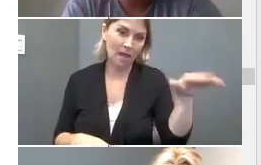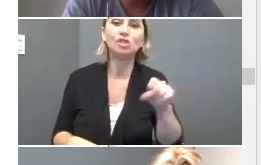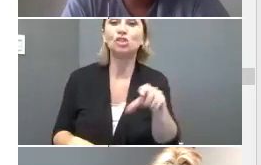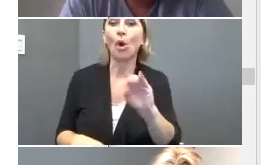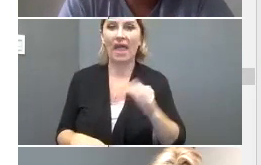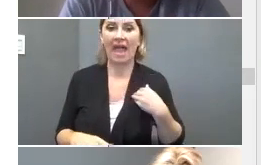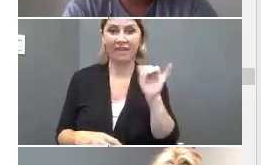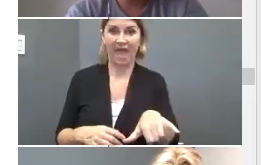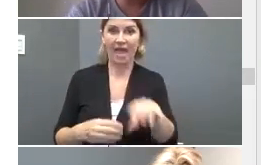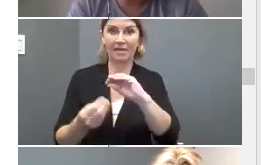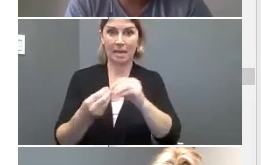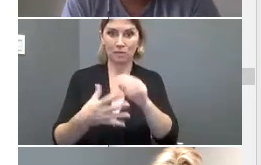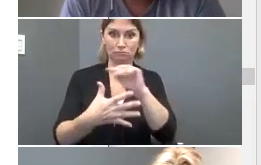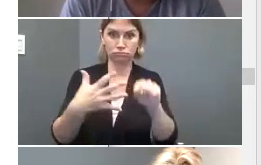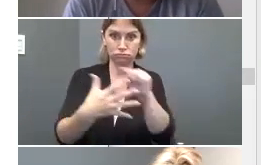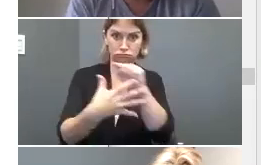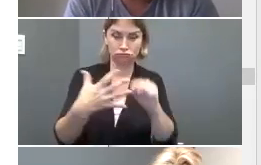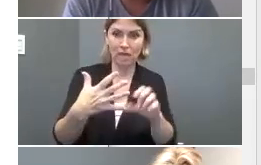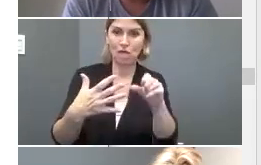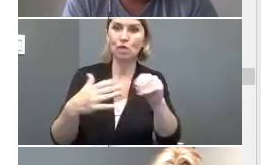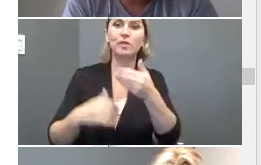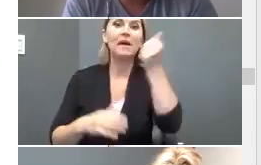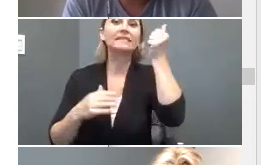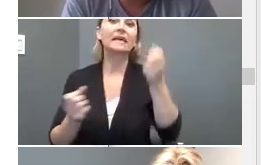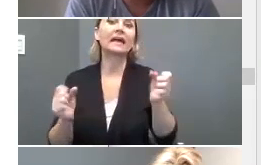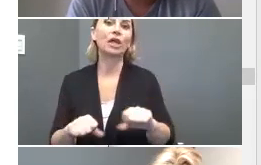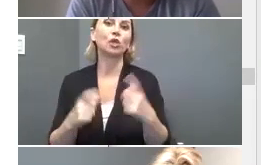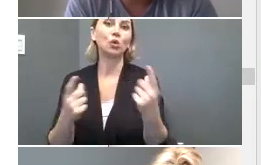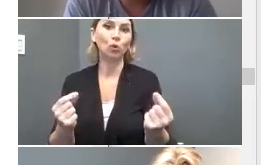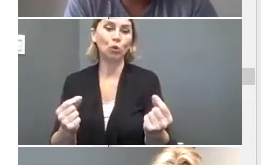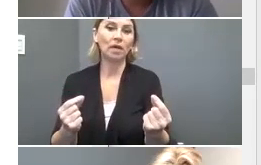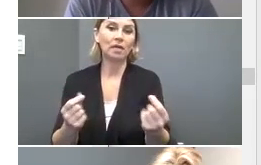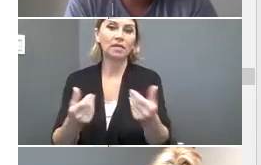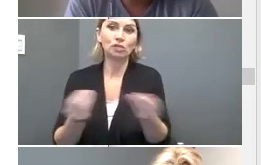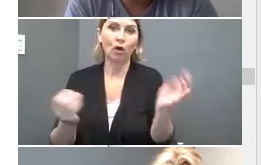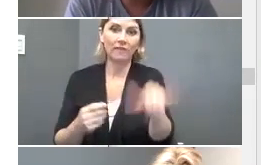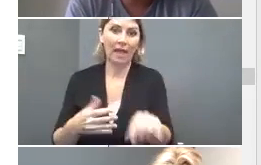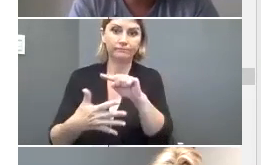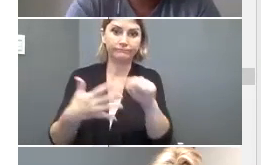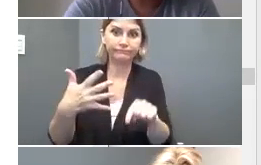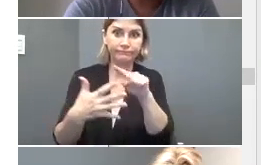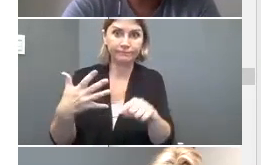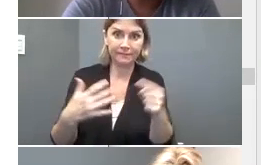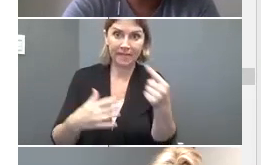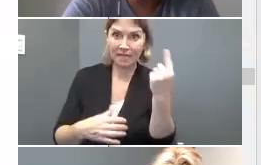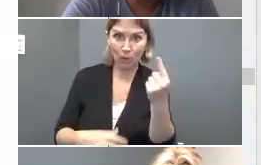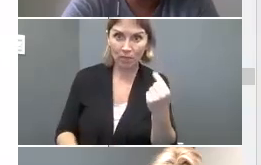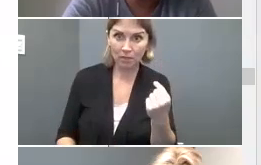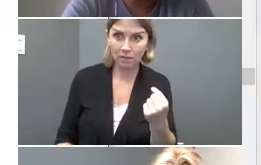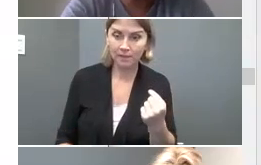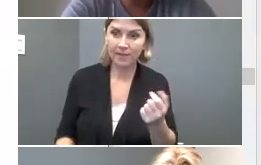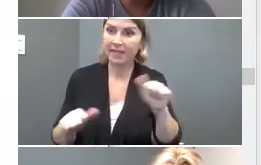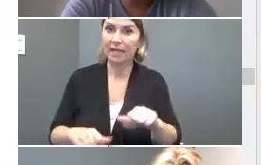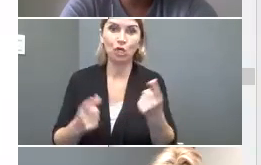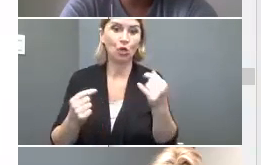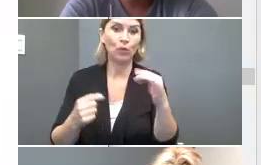these numbers. Now, what is the best that I can do in order to sort these numbers? Anyone? Can I do it in